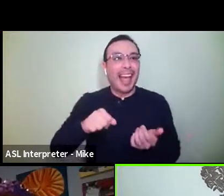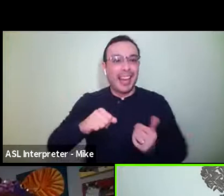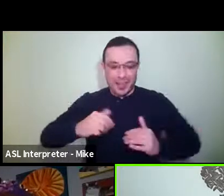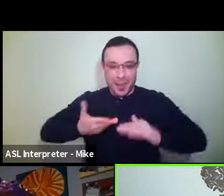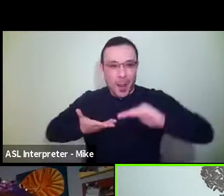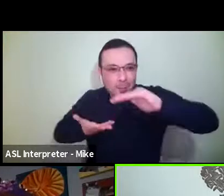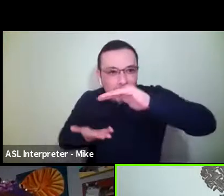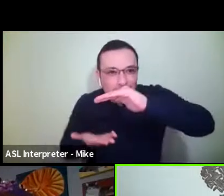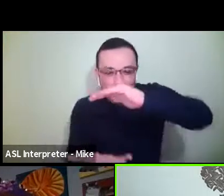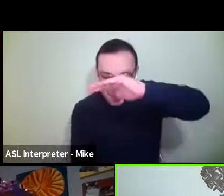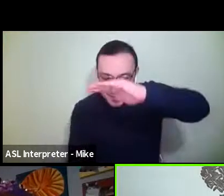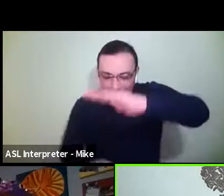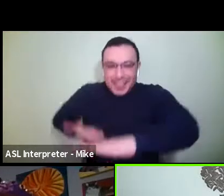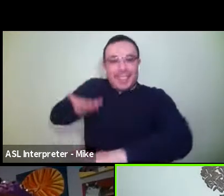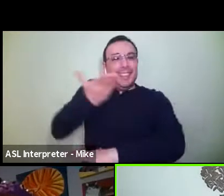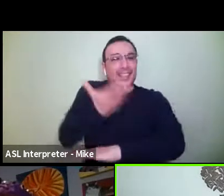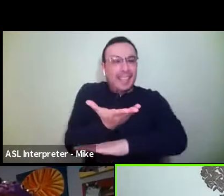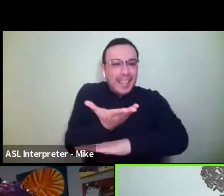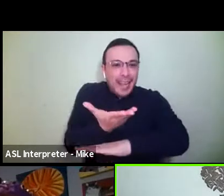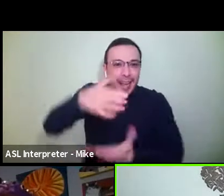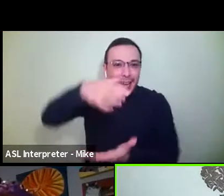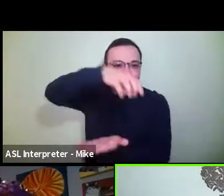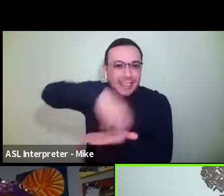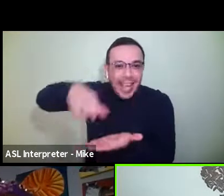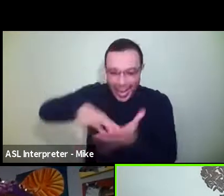and all sorts of